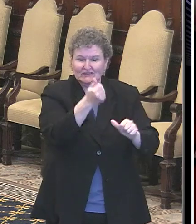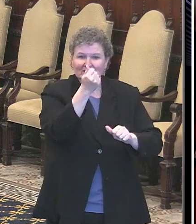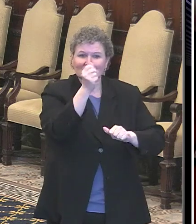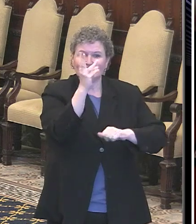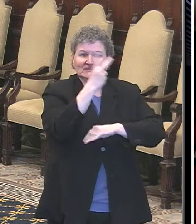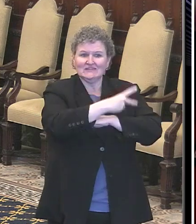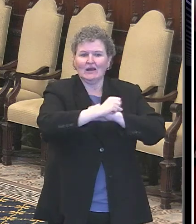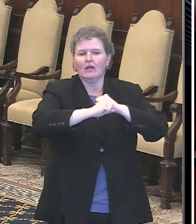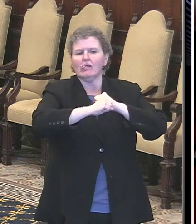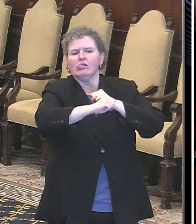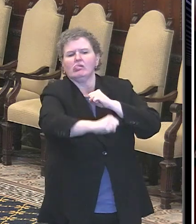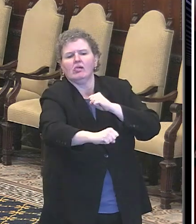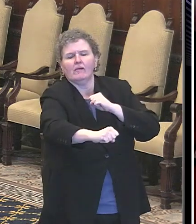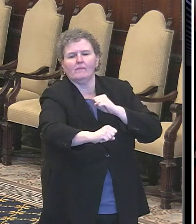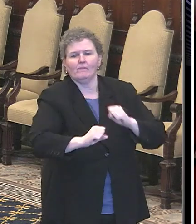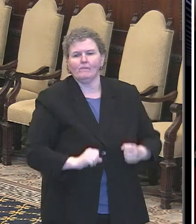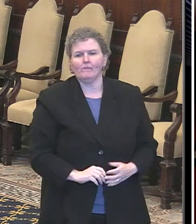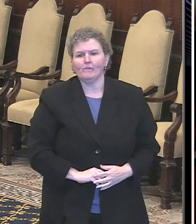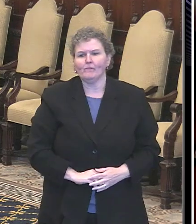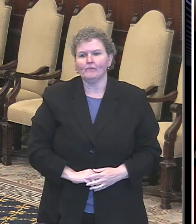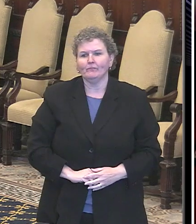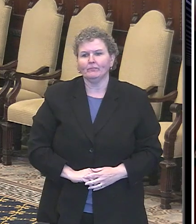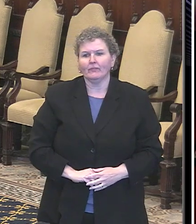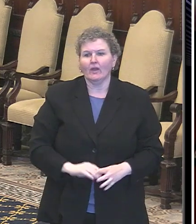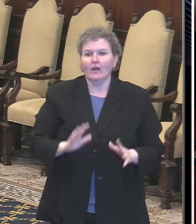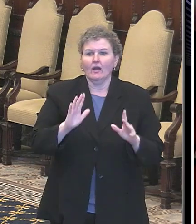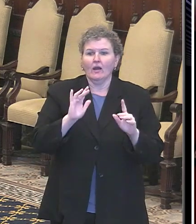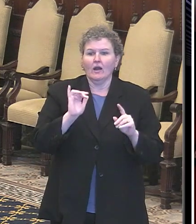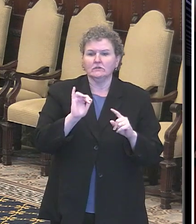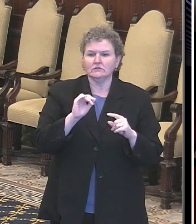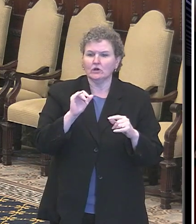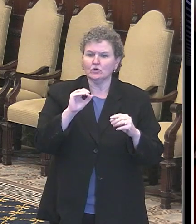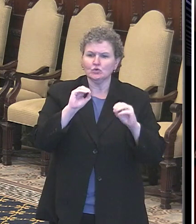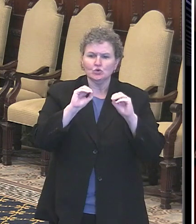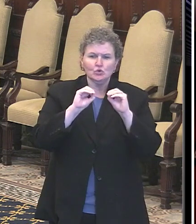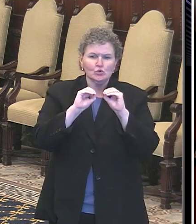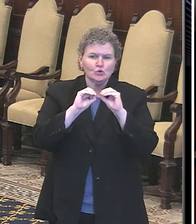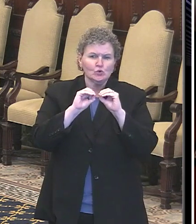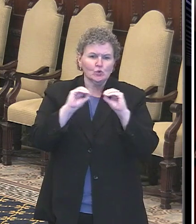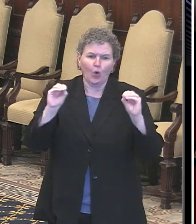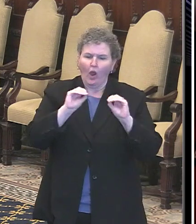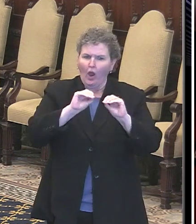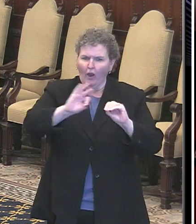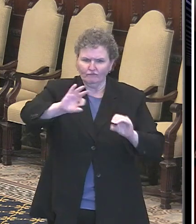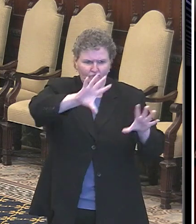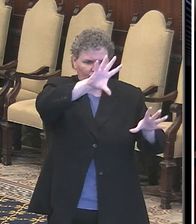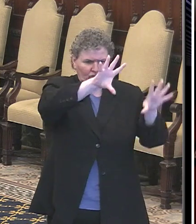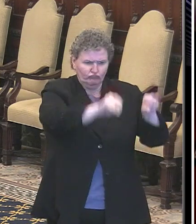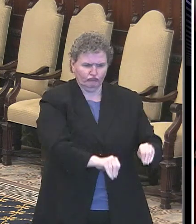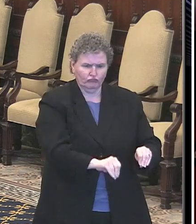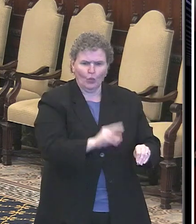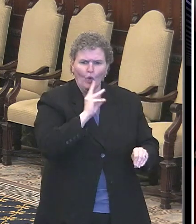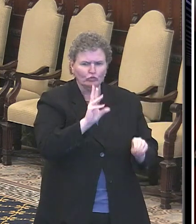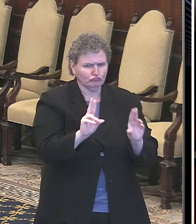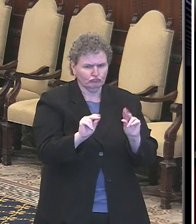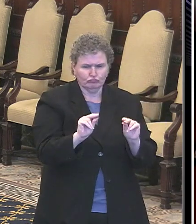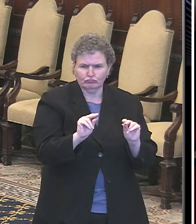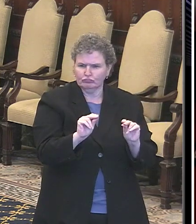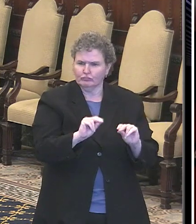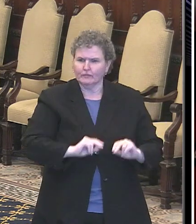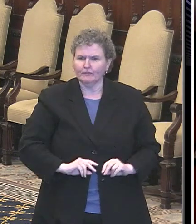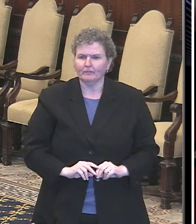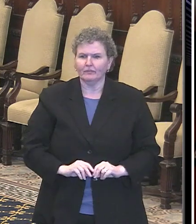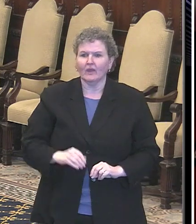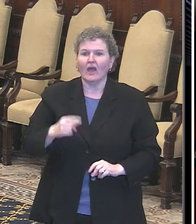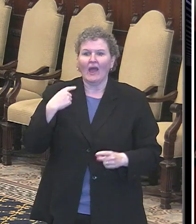original postponement period, which prevented delinquent accounts from being shut off through May 15th. The date is now June 1st.